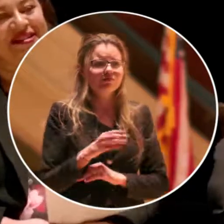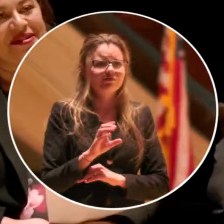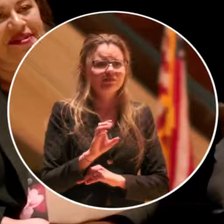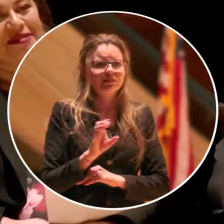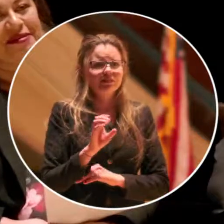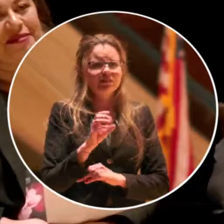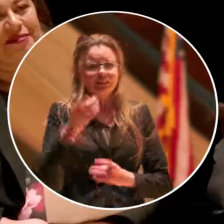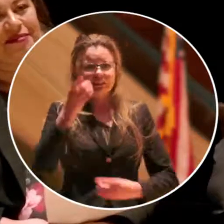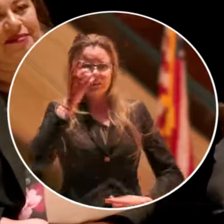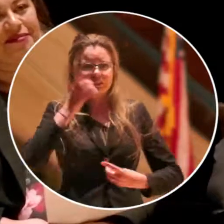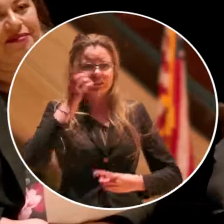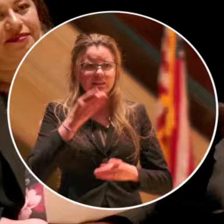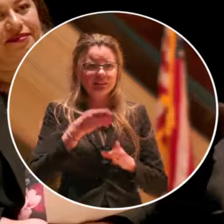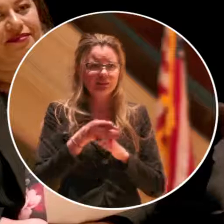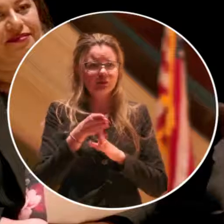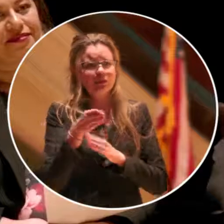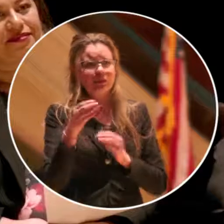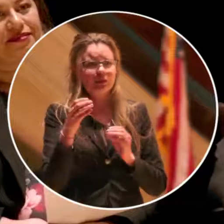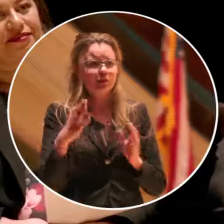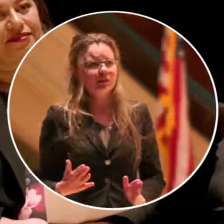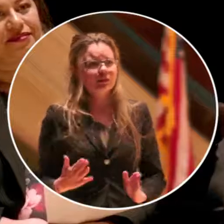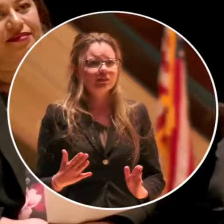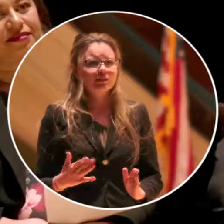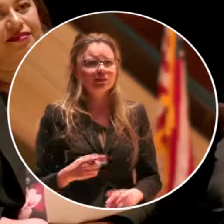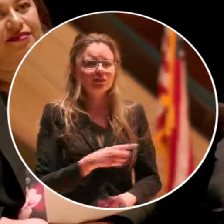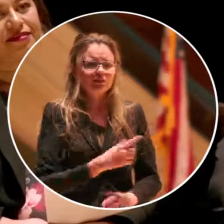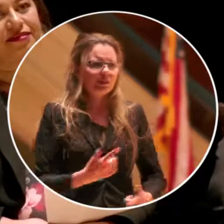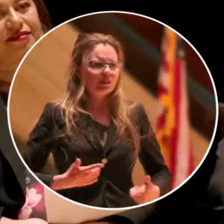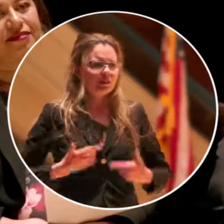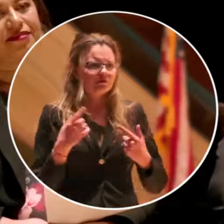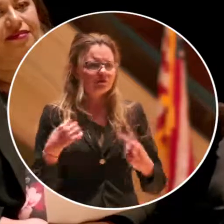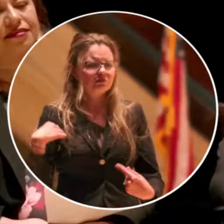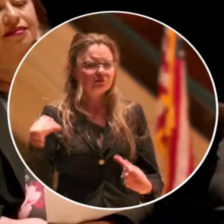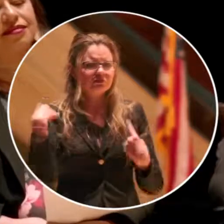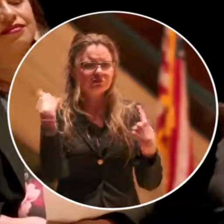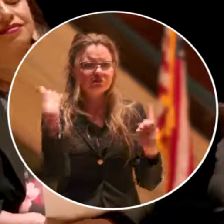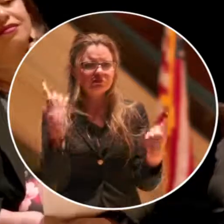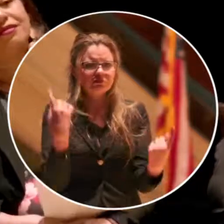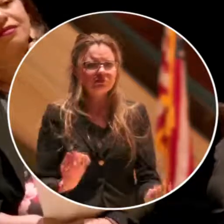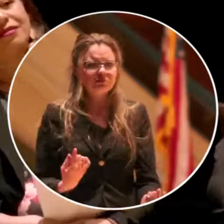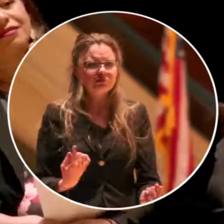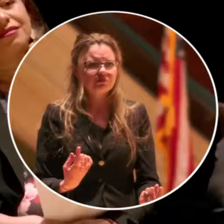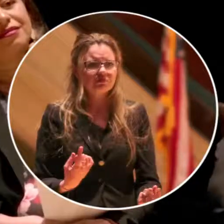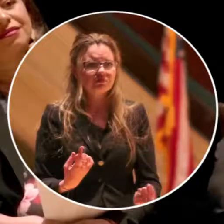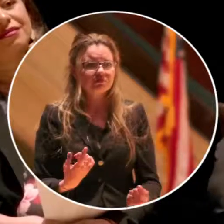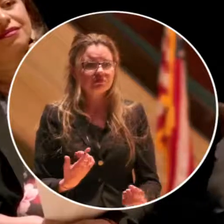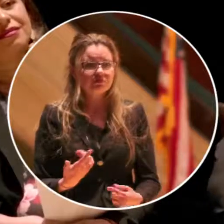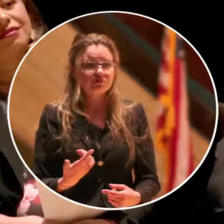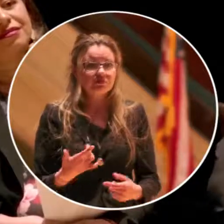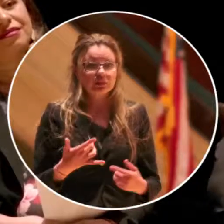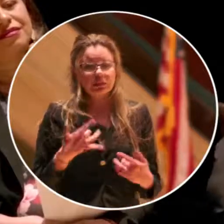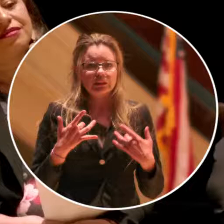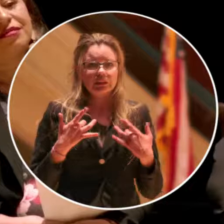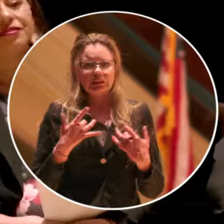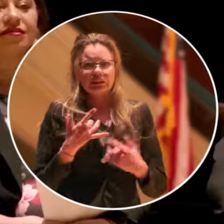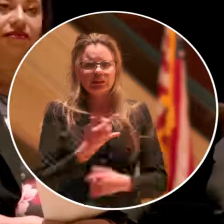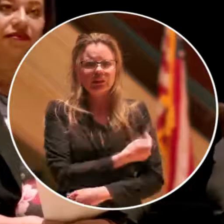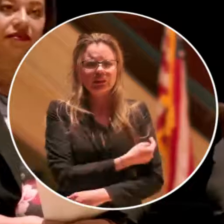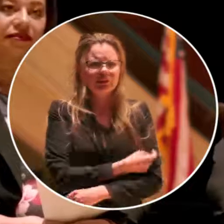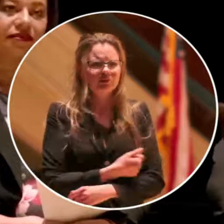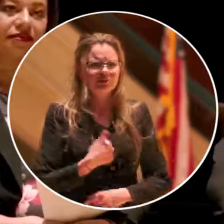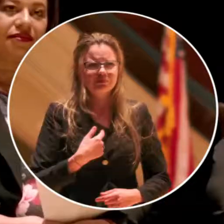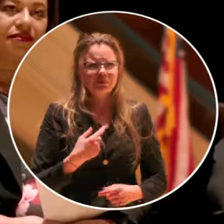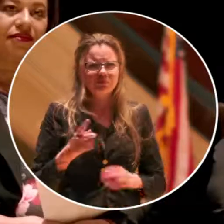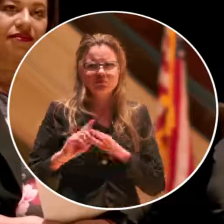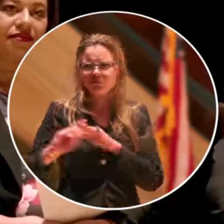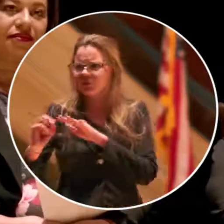And because she lived this way for decades, she wasn't concerned about COVID nor anxious to be vaccinated. I don't go anywhere, she